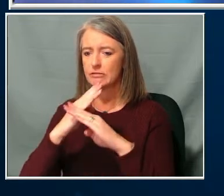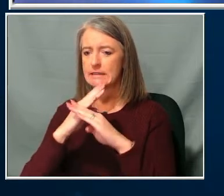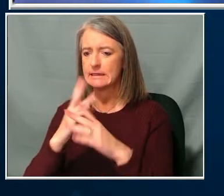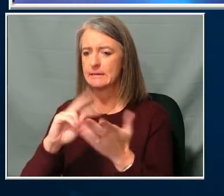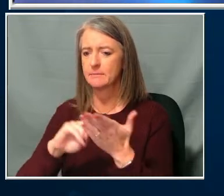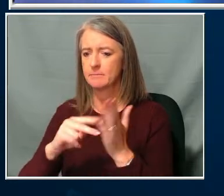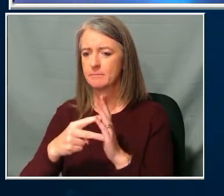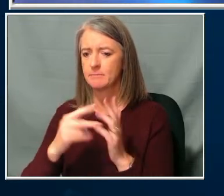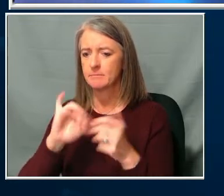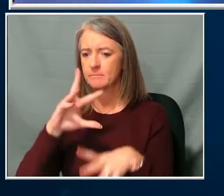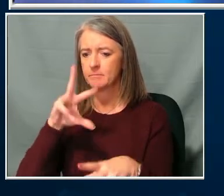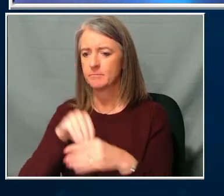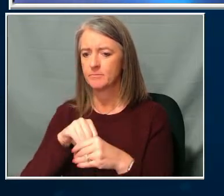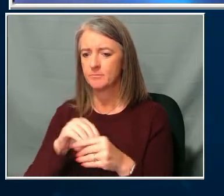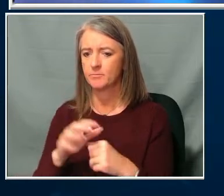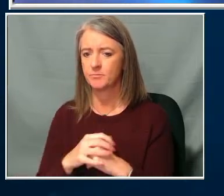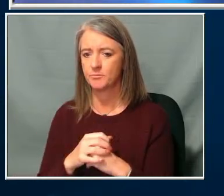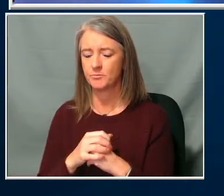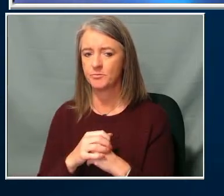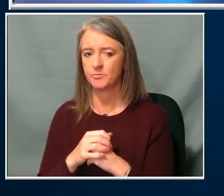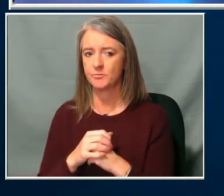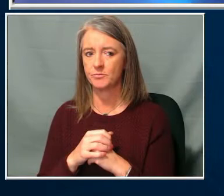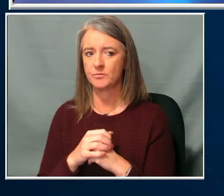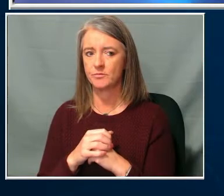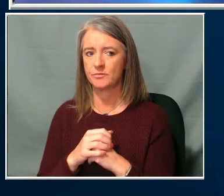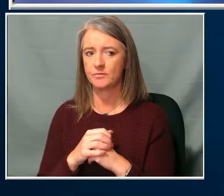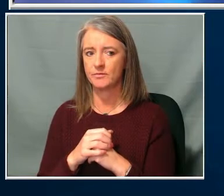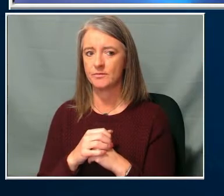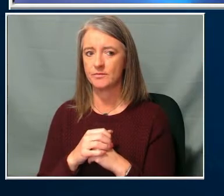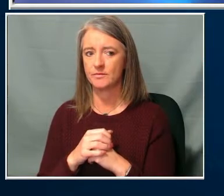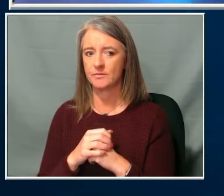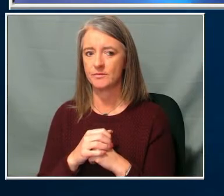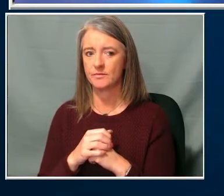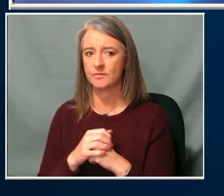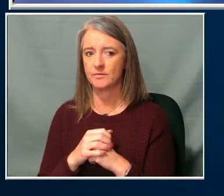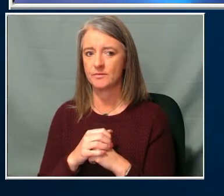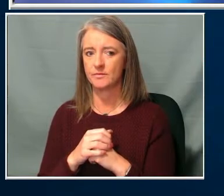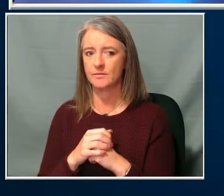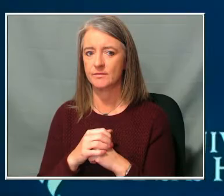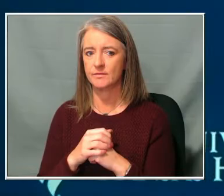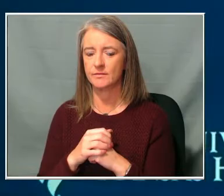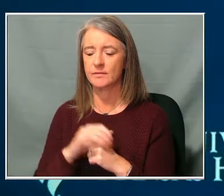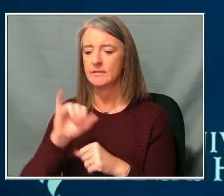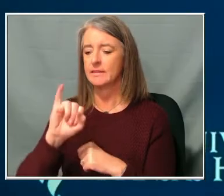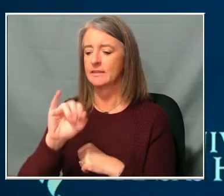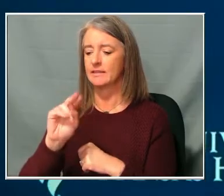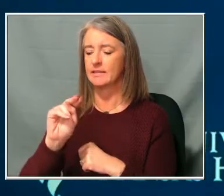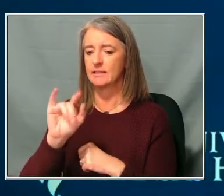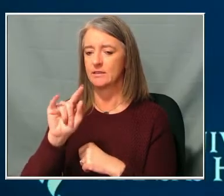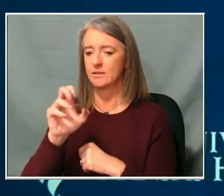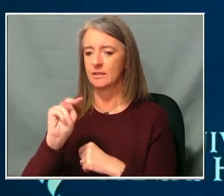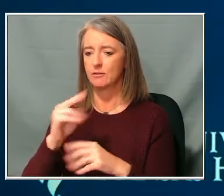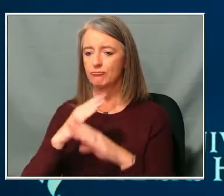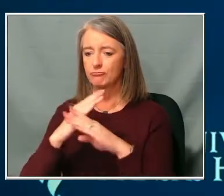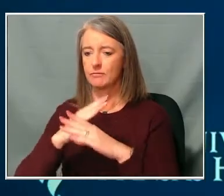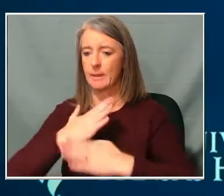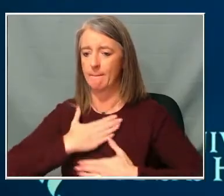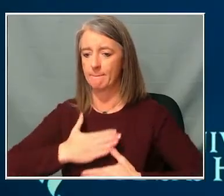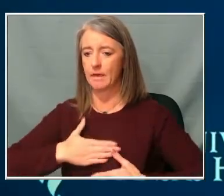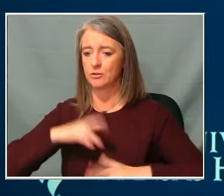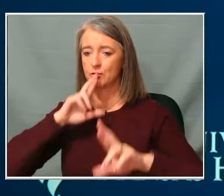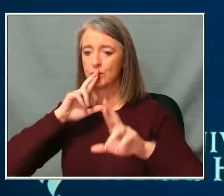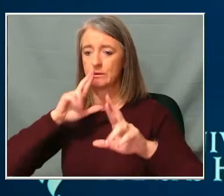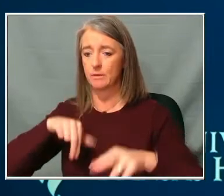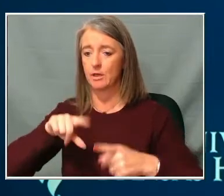a part. I'll take that one. The insulin resistance is really just the body's response